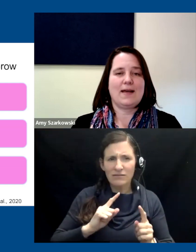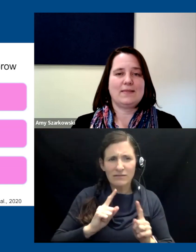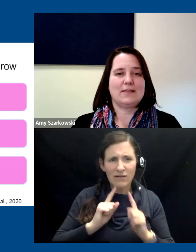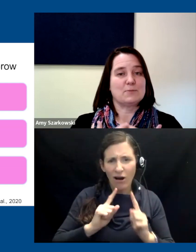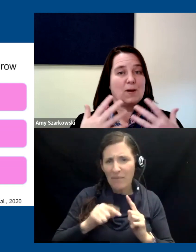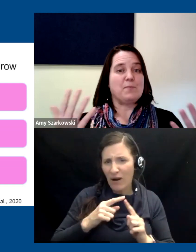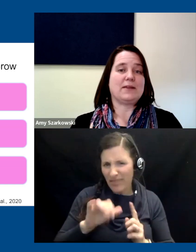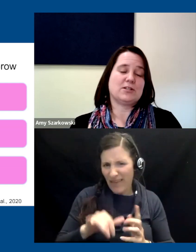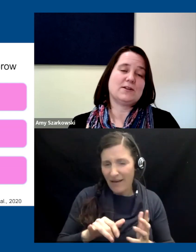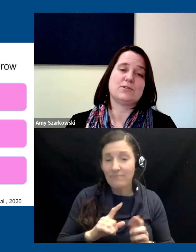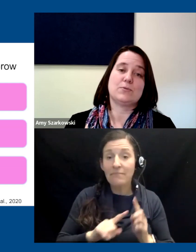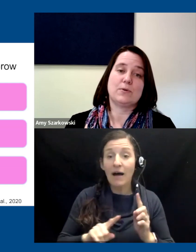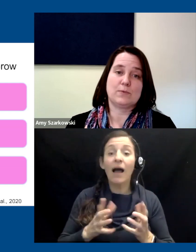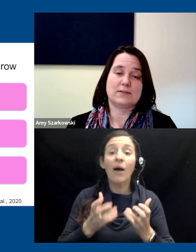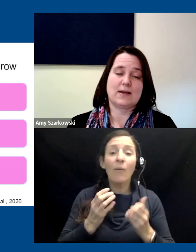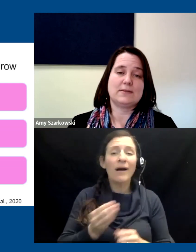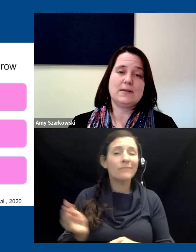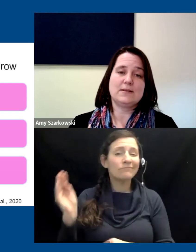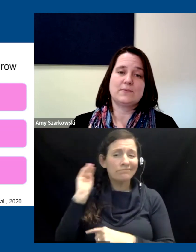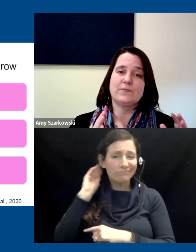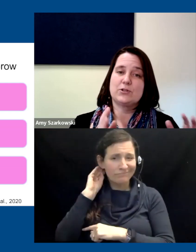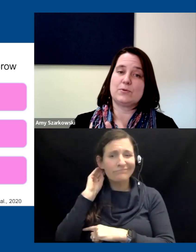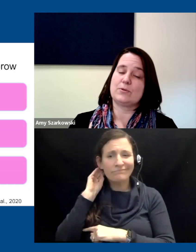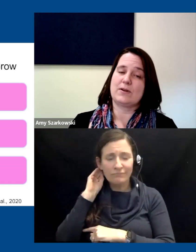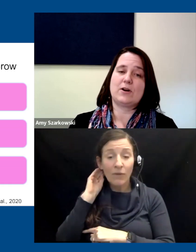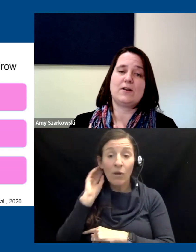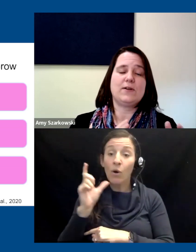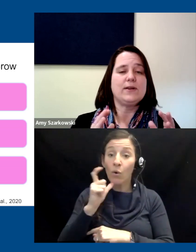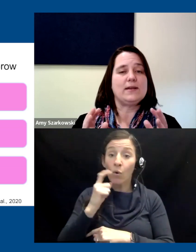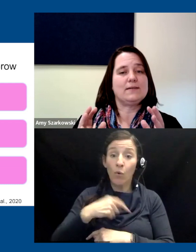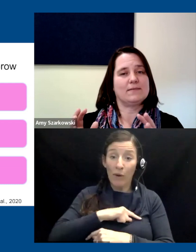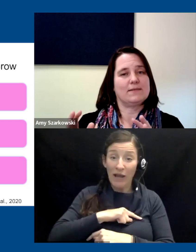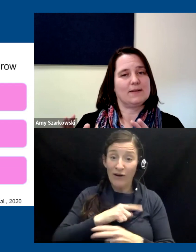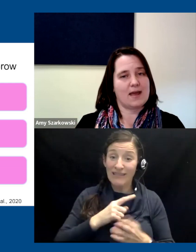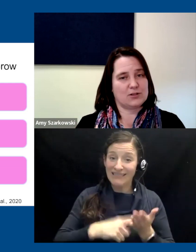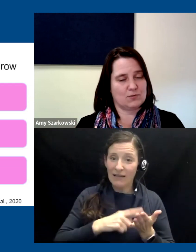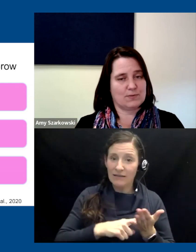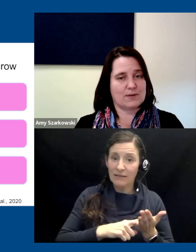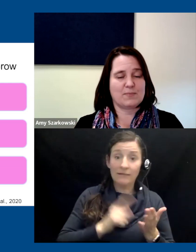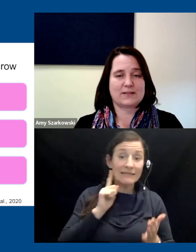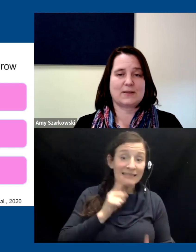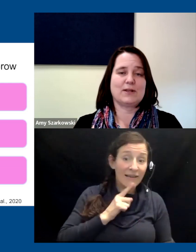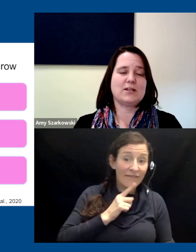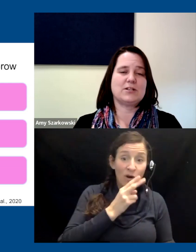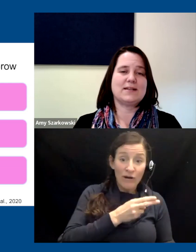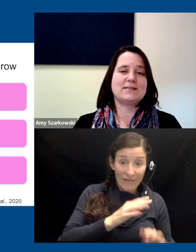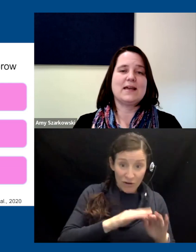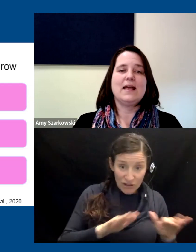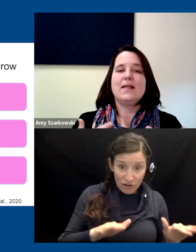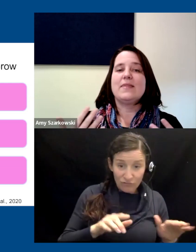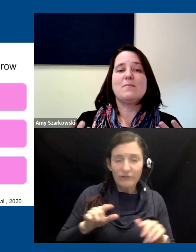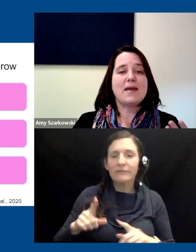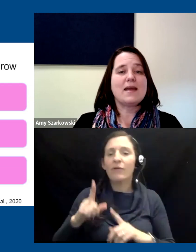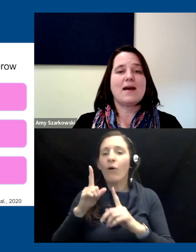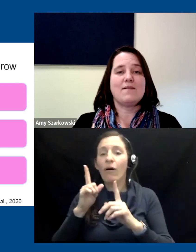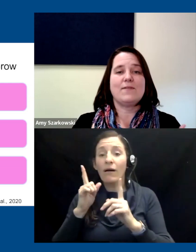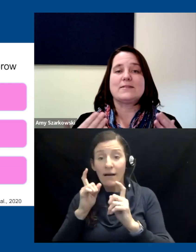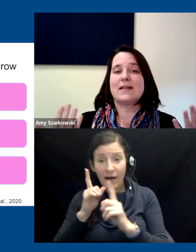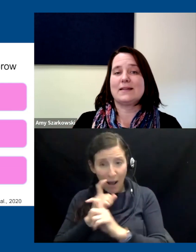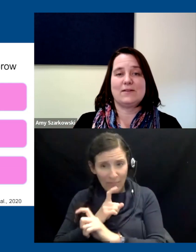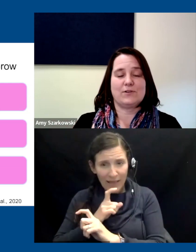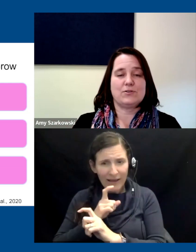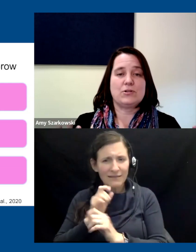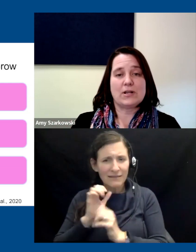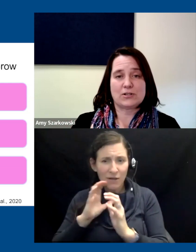mindful that this population of children we're discussing, children who are deaf or hard of hearing, and children with complex communication needs, they may have